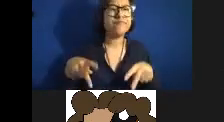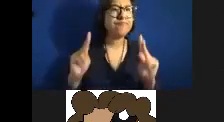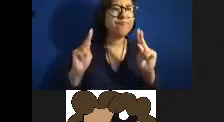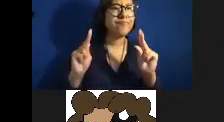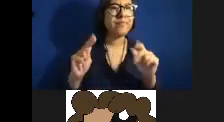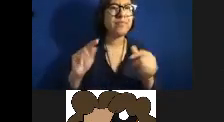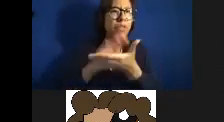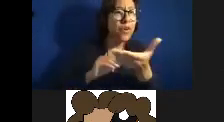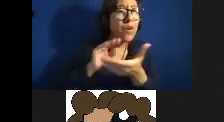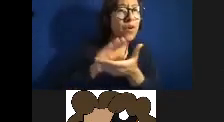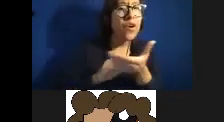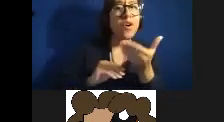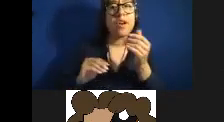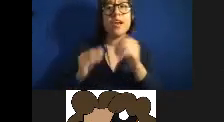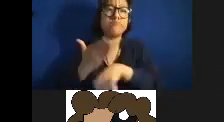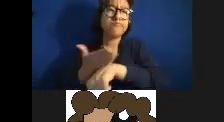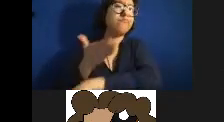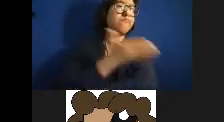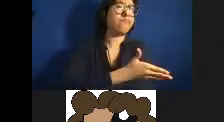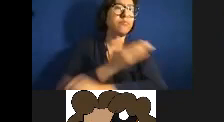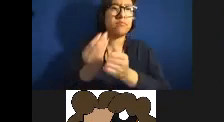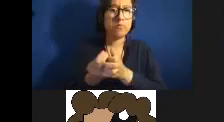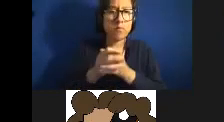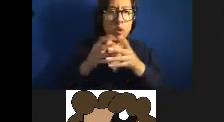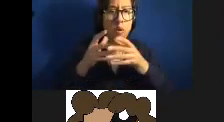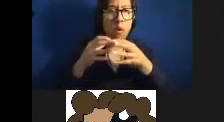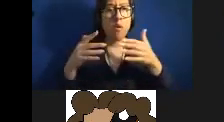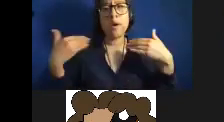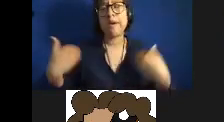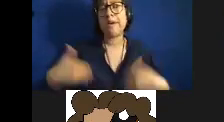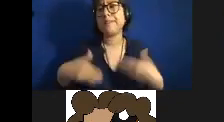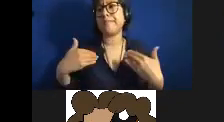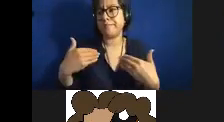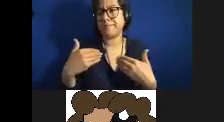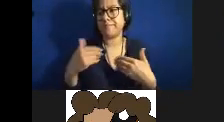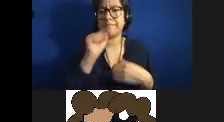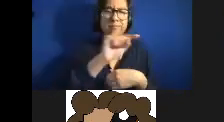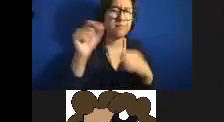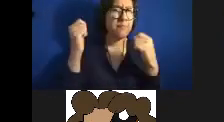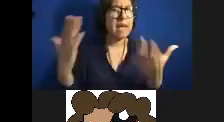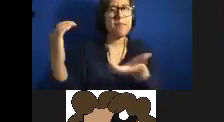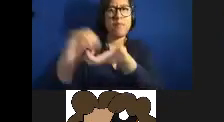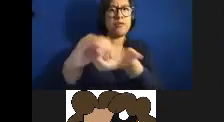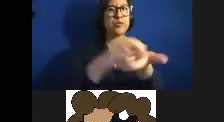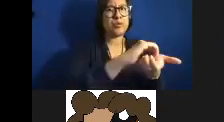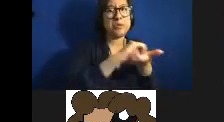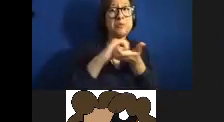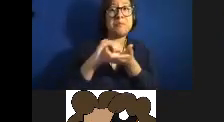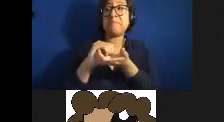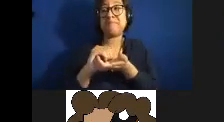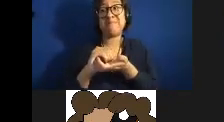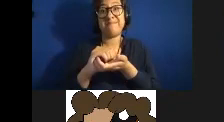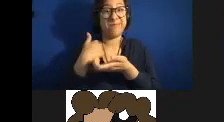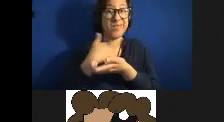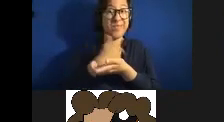grow and be in partnership with a whole host of folks who we honestly didn't expect to be